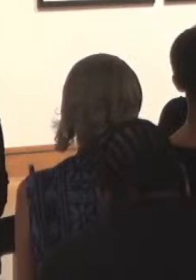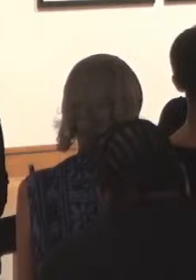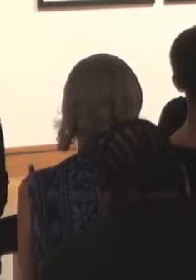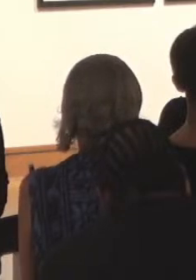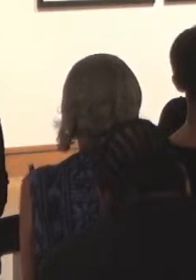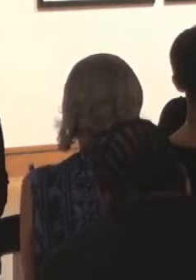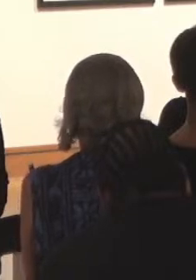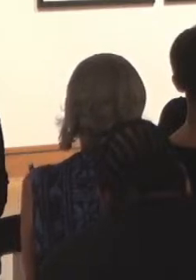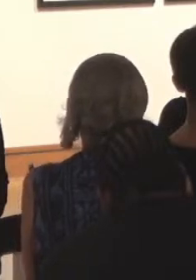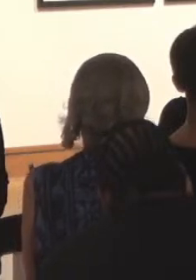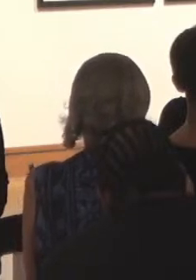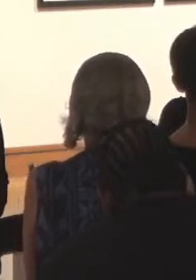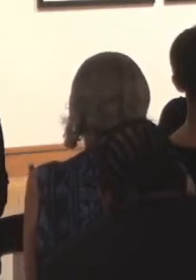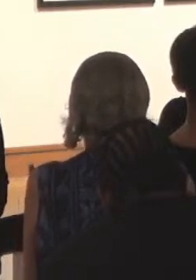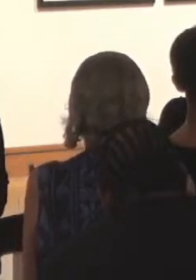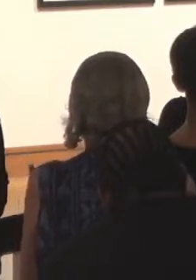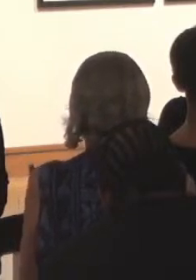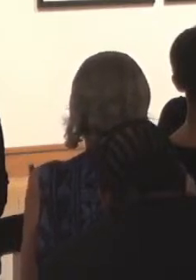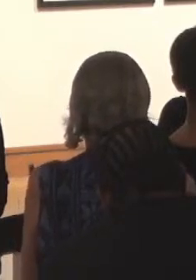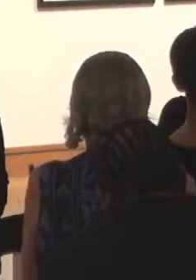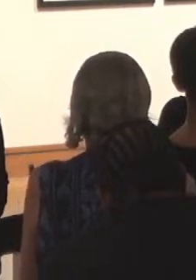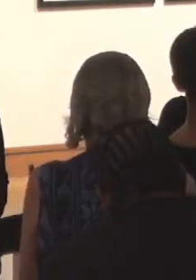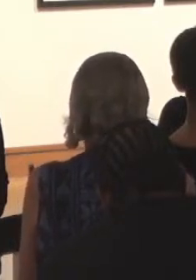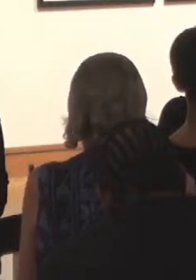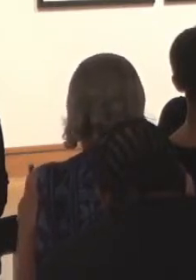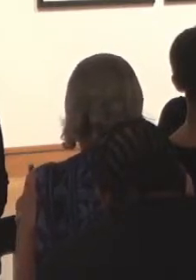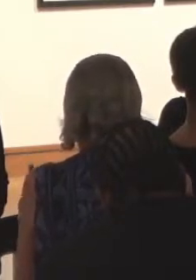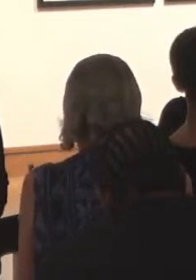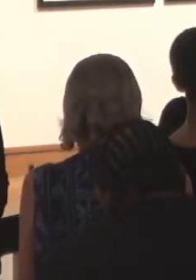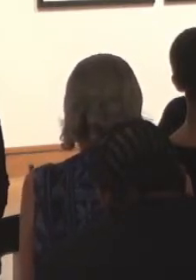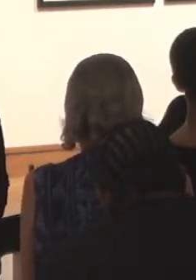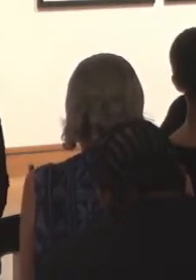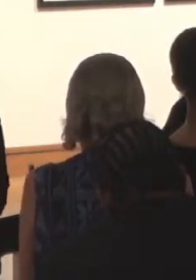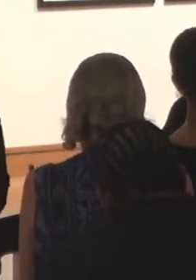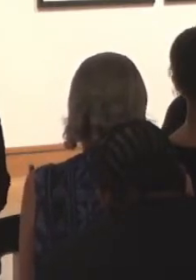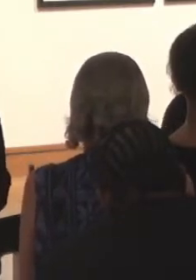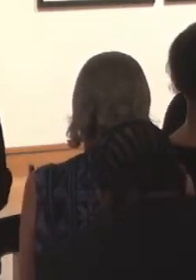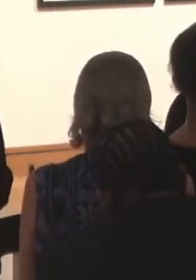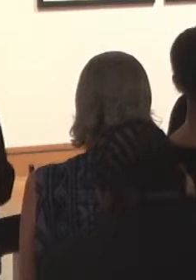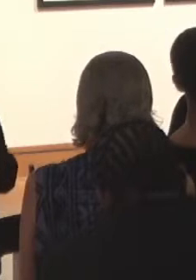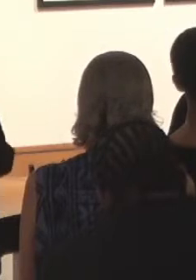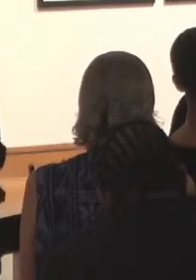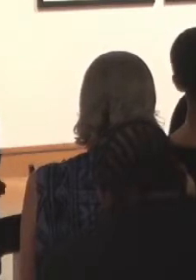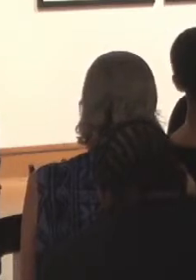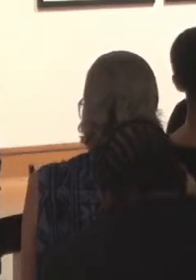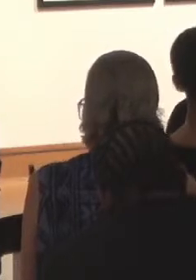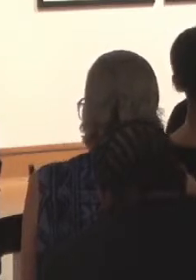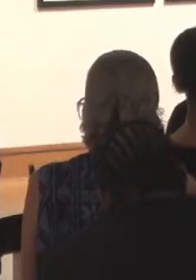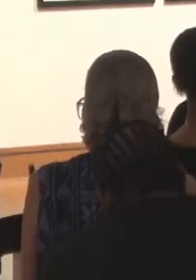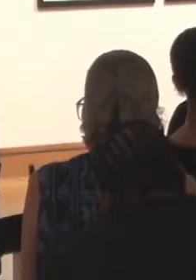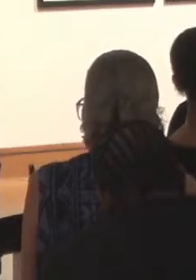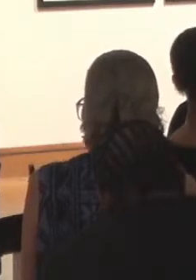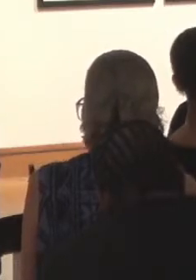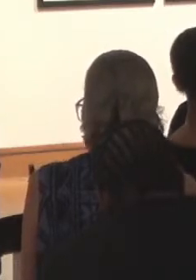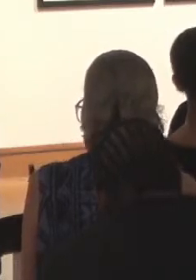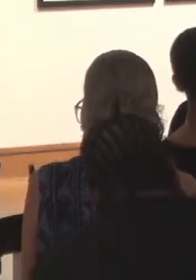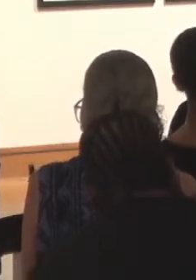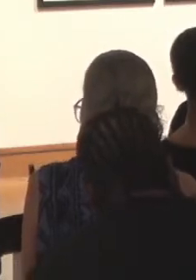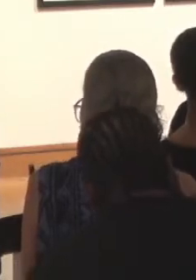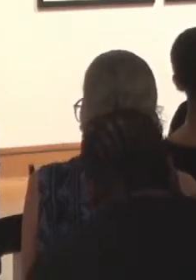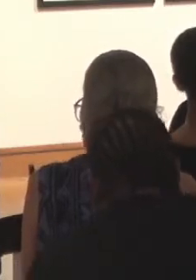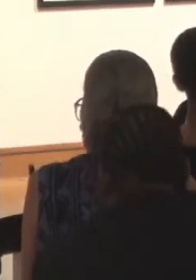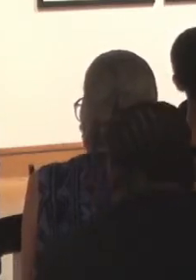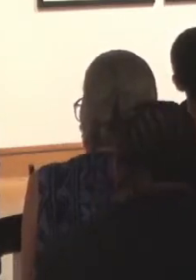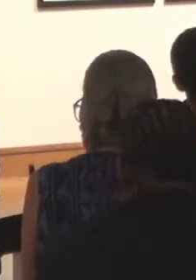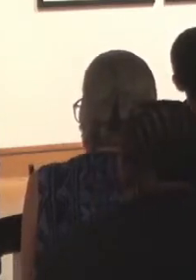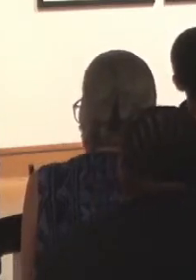us in a really interesting way. And, I might argue that the history that we currently have